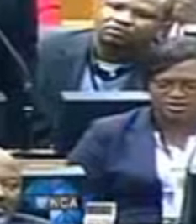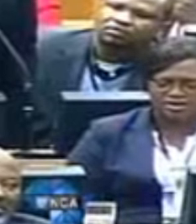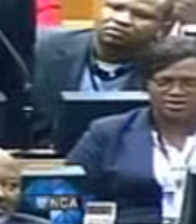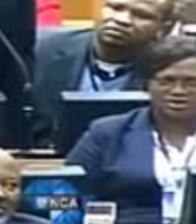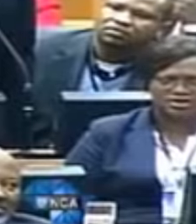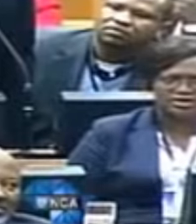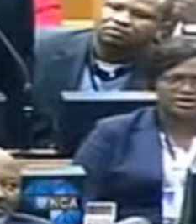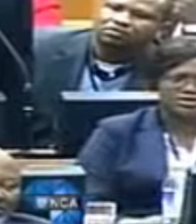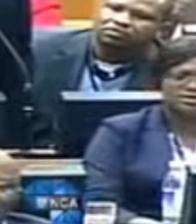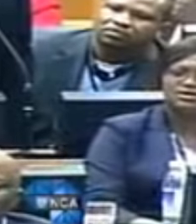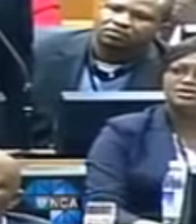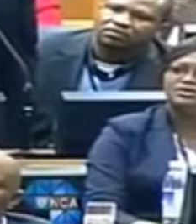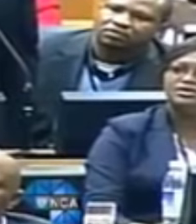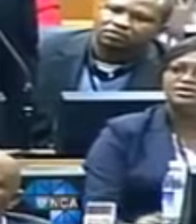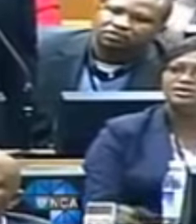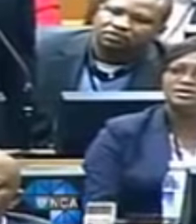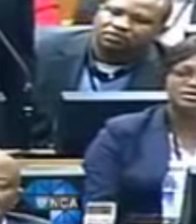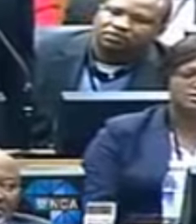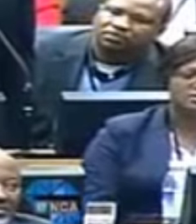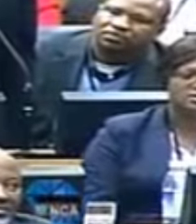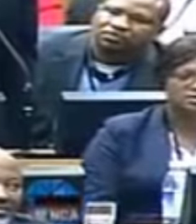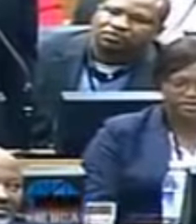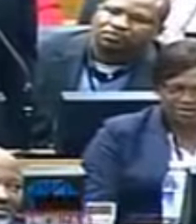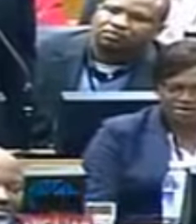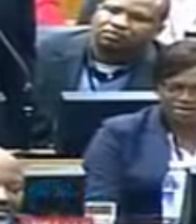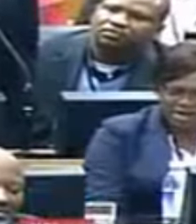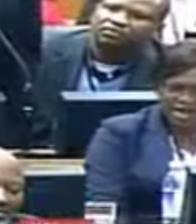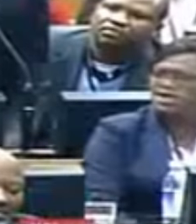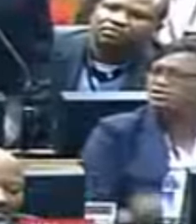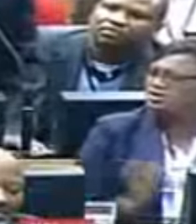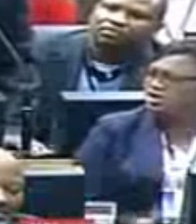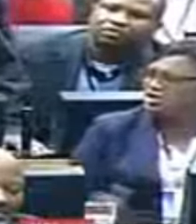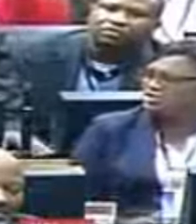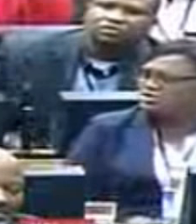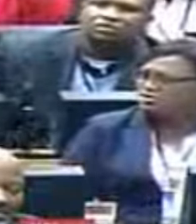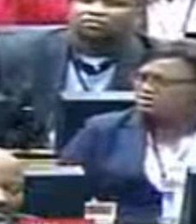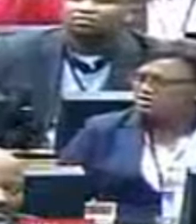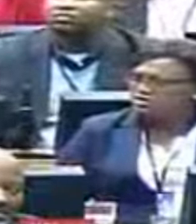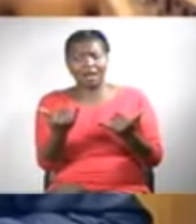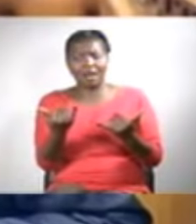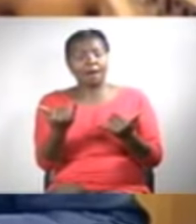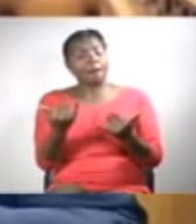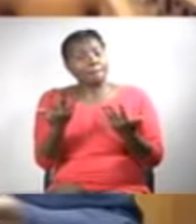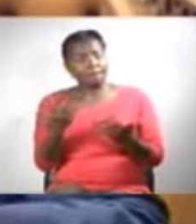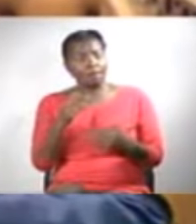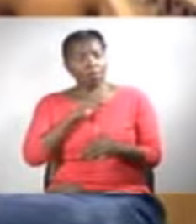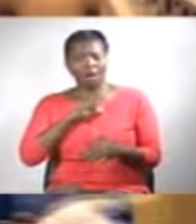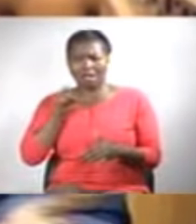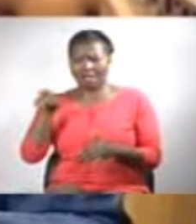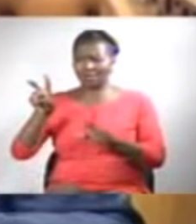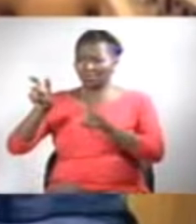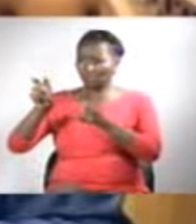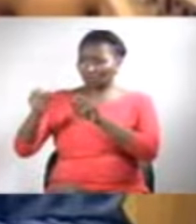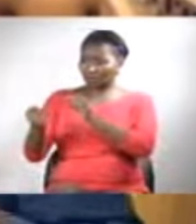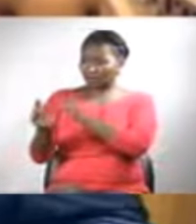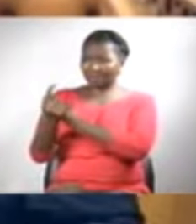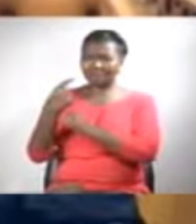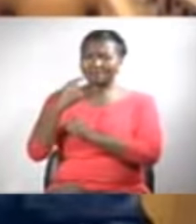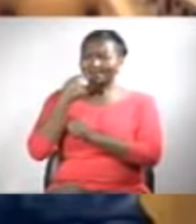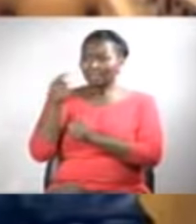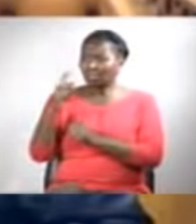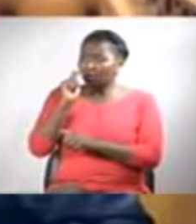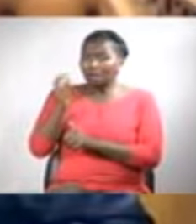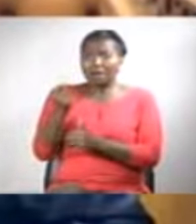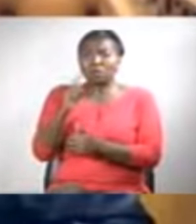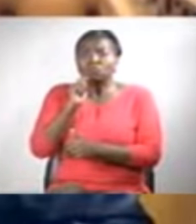So the chairperson must be consistent in the application of the rules of parliament. is very consistent. You are raising the issues, which is a non-issue.